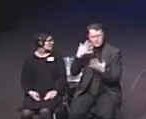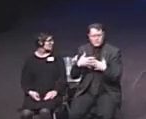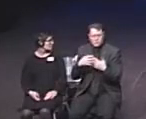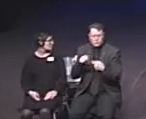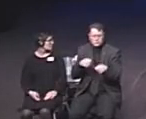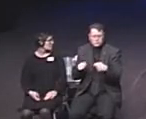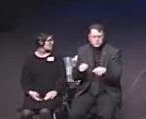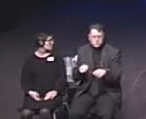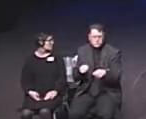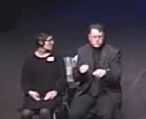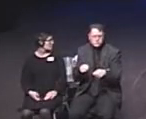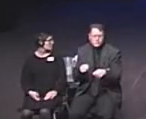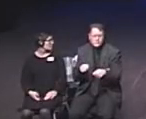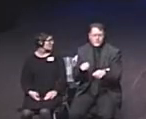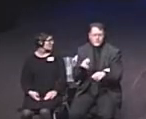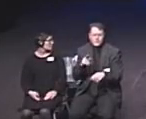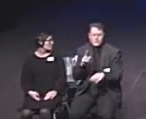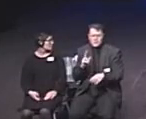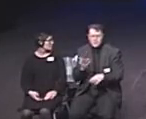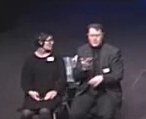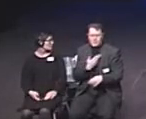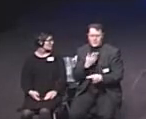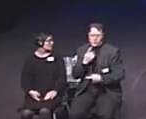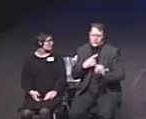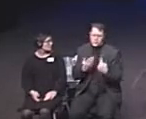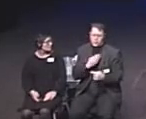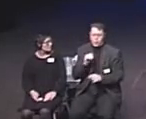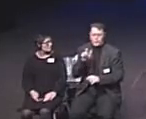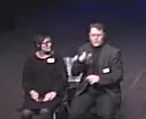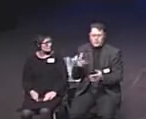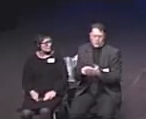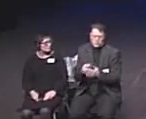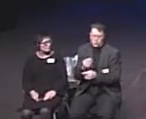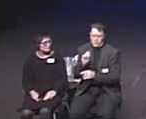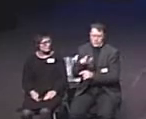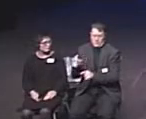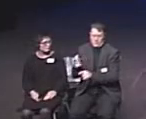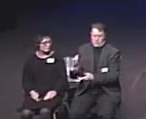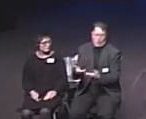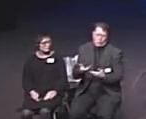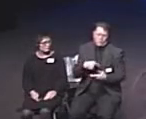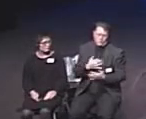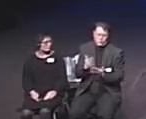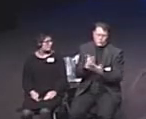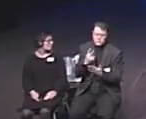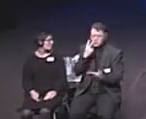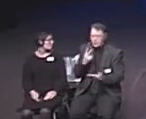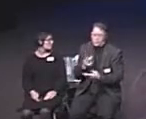And we worked a lot with teachers. Teachers helped us to see a lot of things.